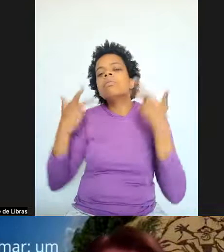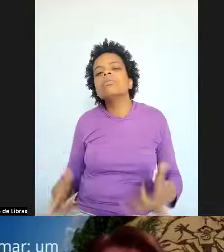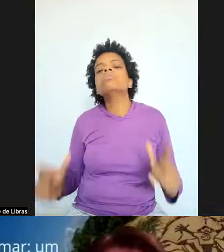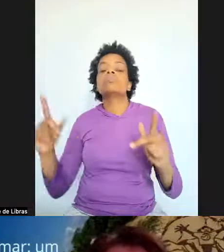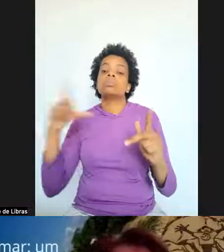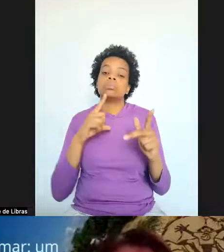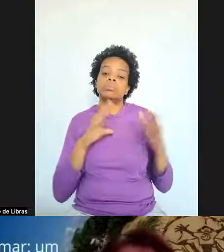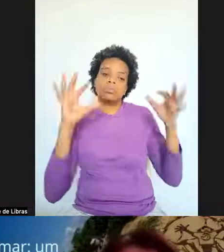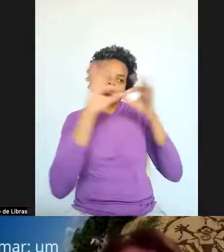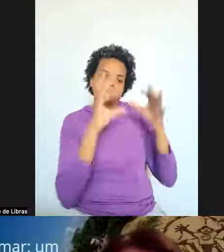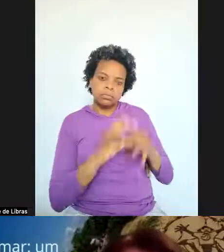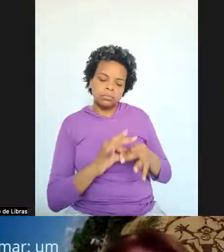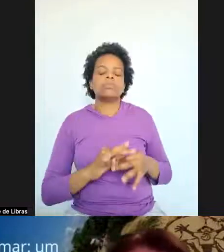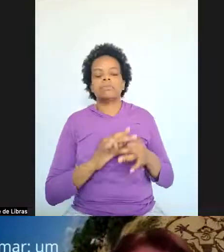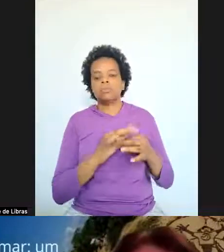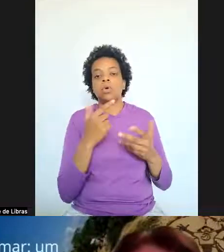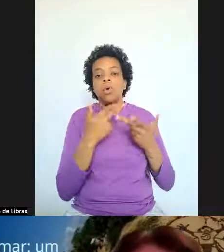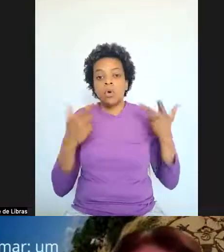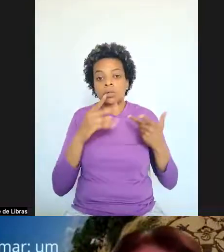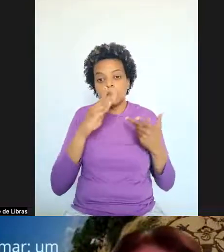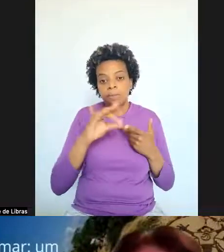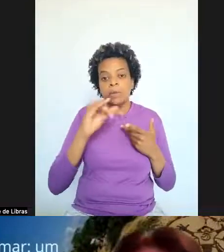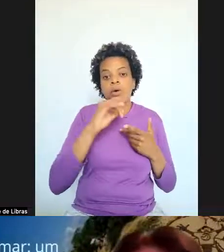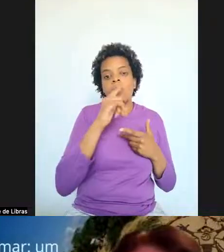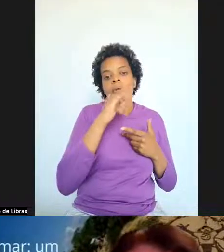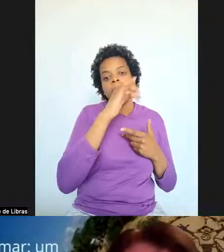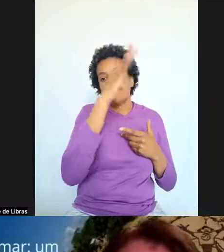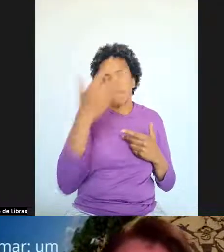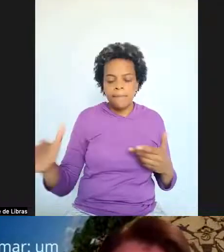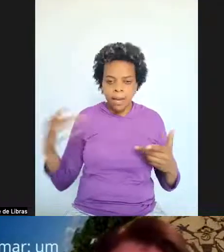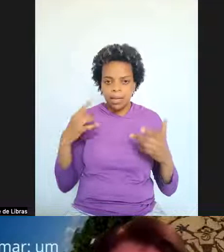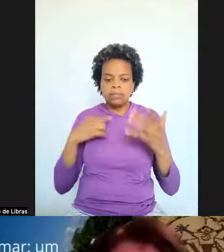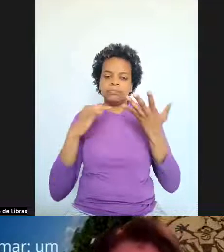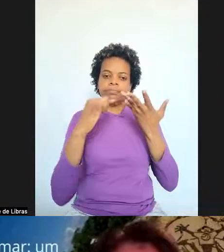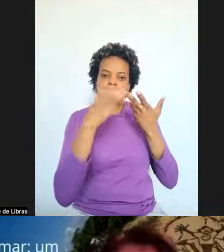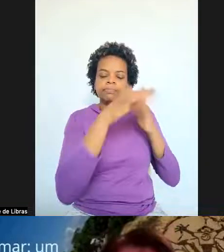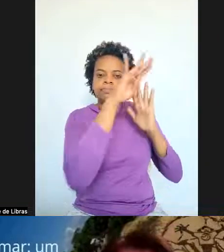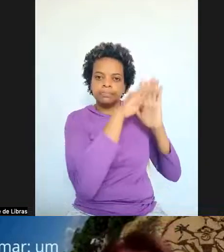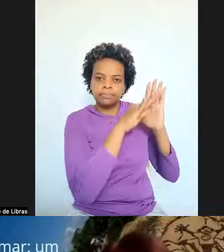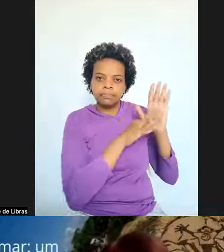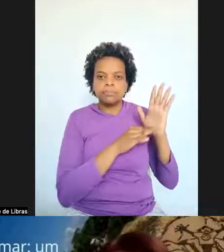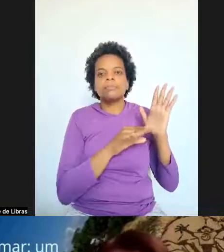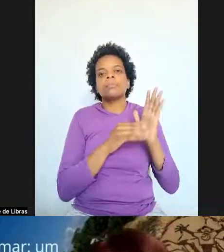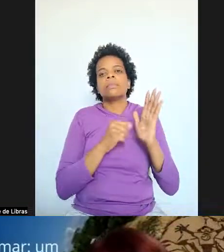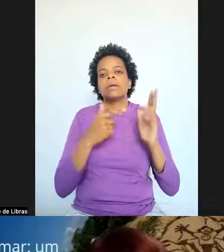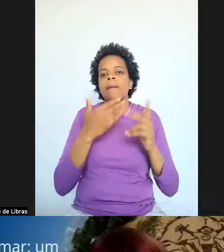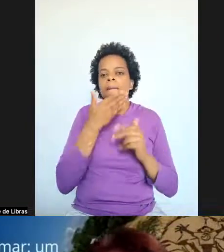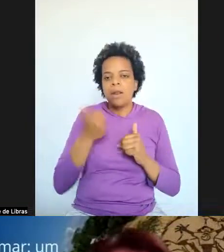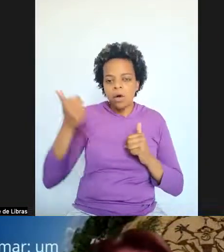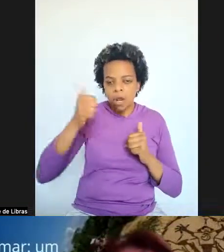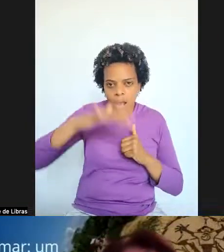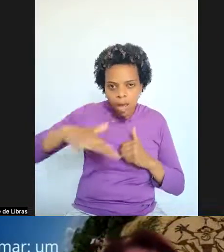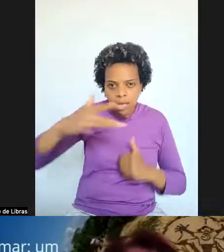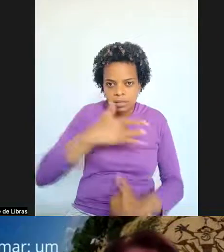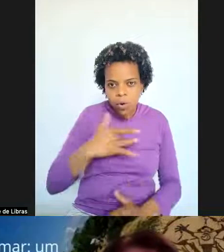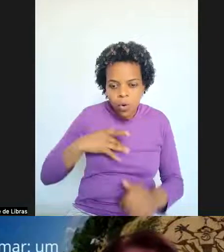important, and natural products by the oceans are also affiliated to the Biomar network, and it's